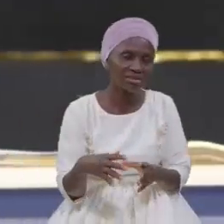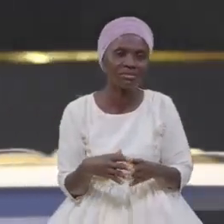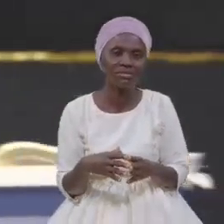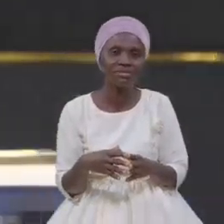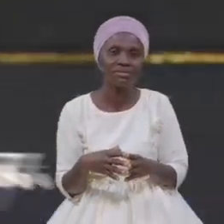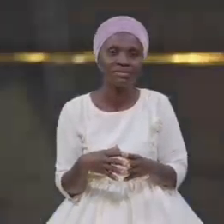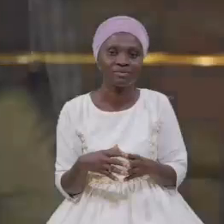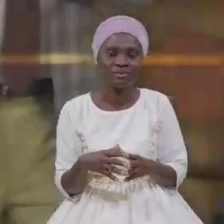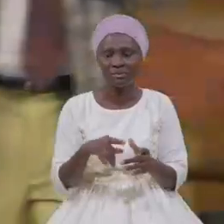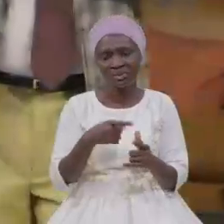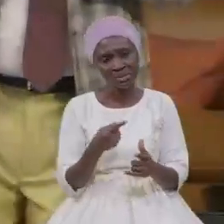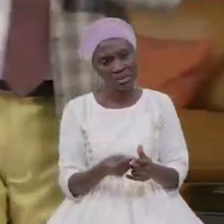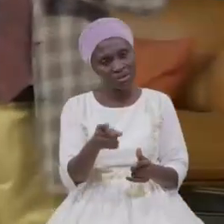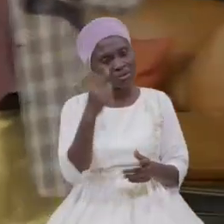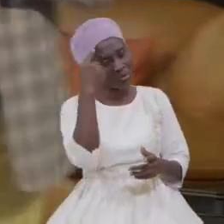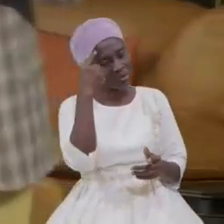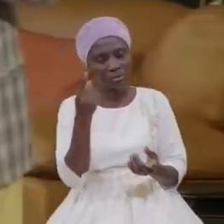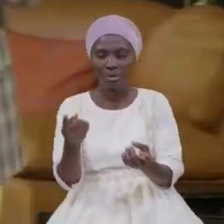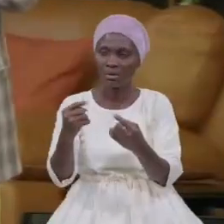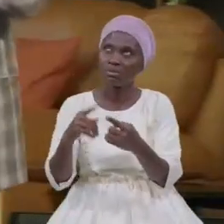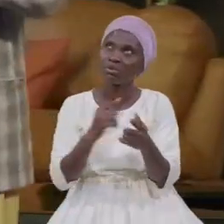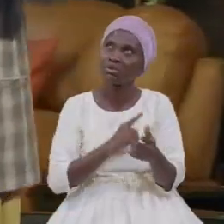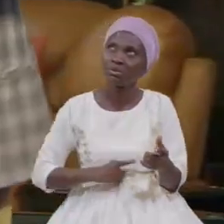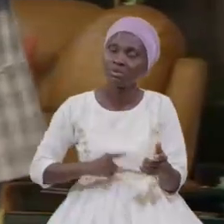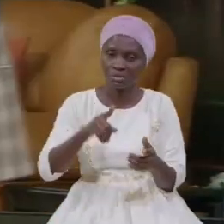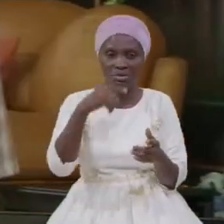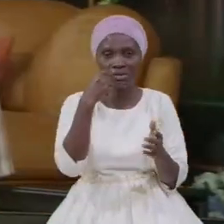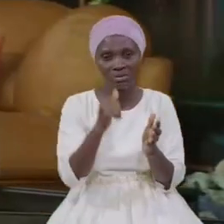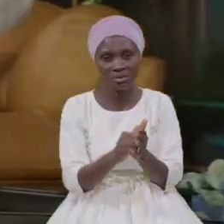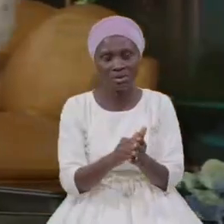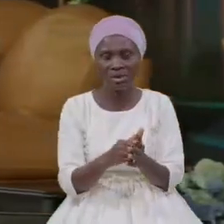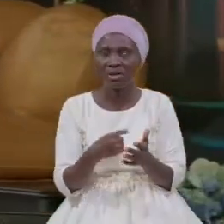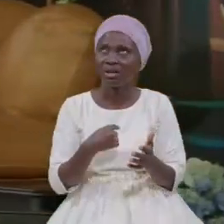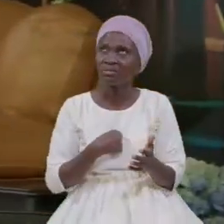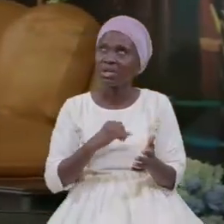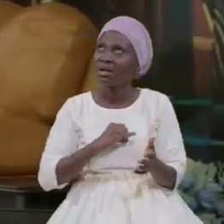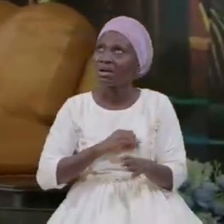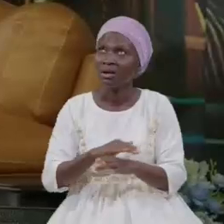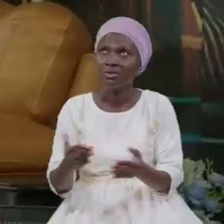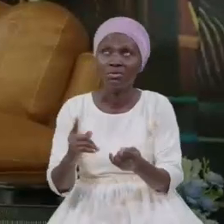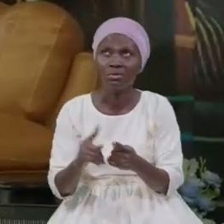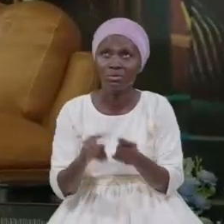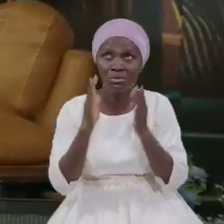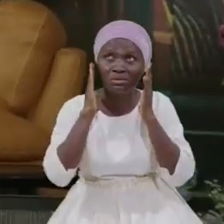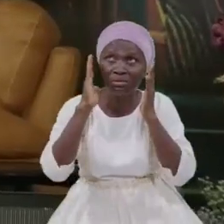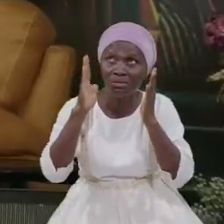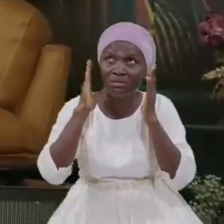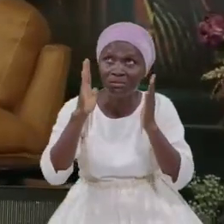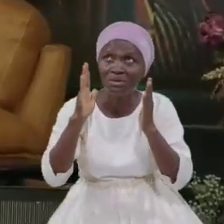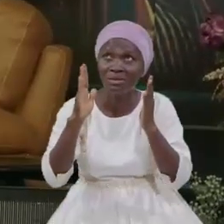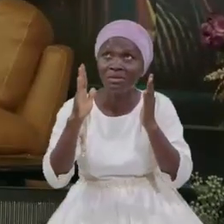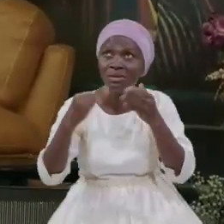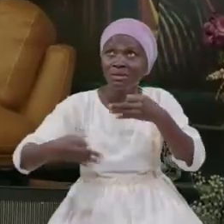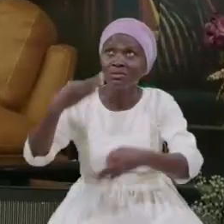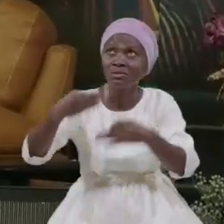the Lord, you say, I don't want to face the judgment day. And yet, you know, that's judgment